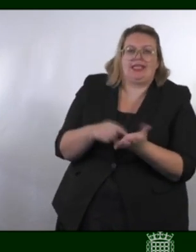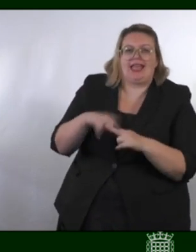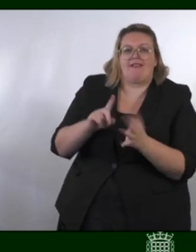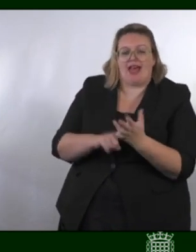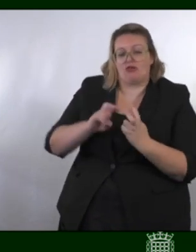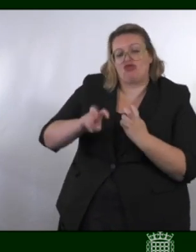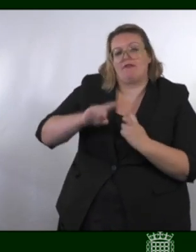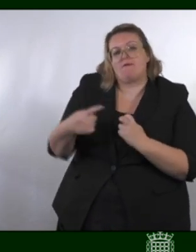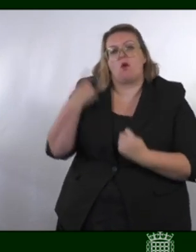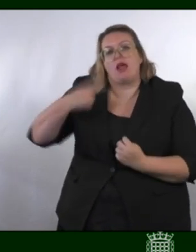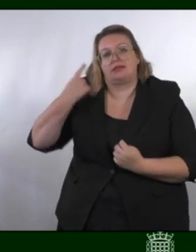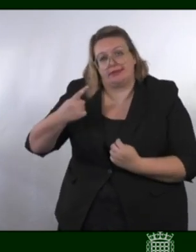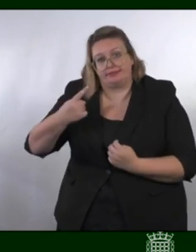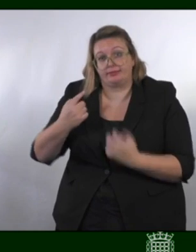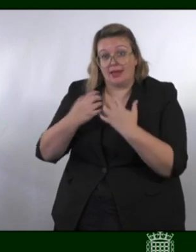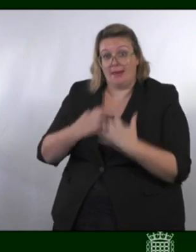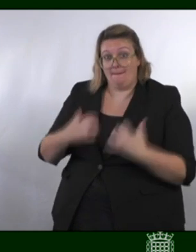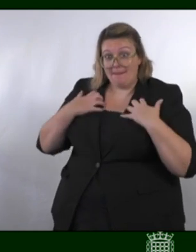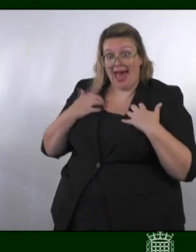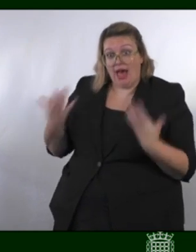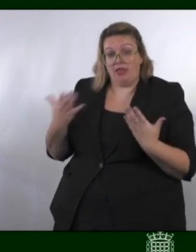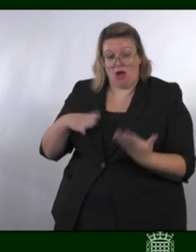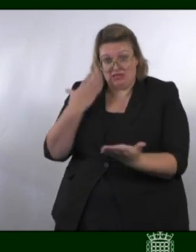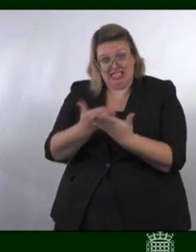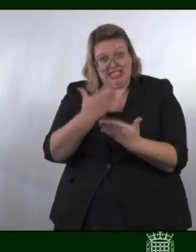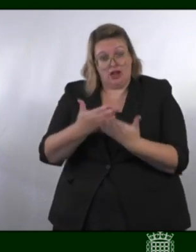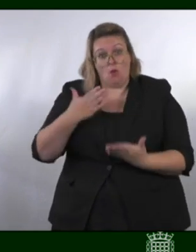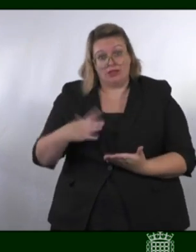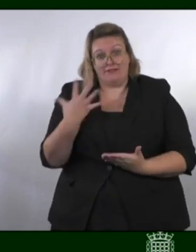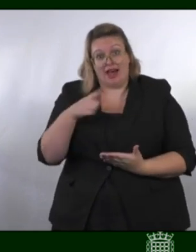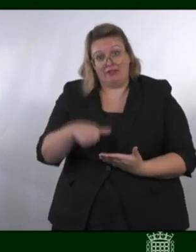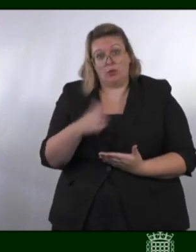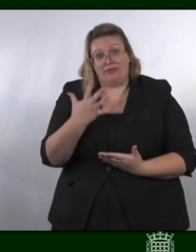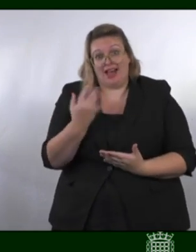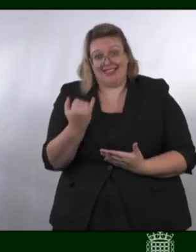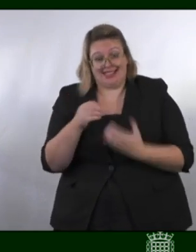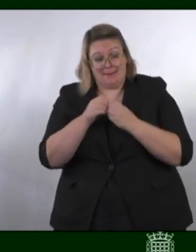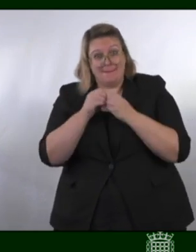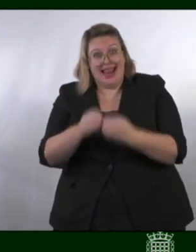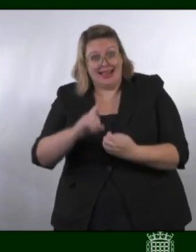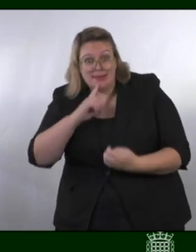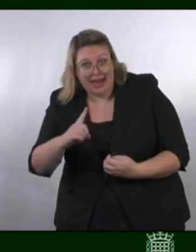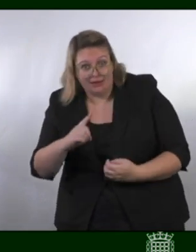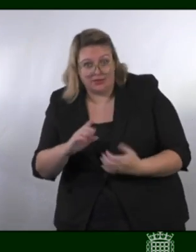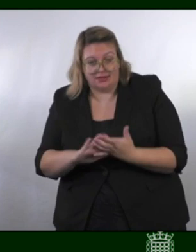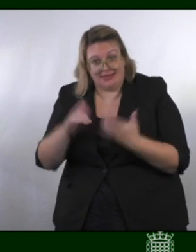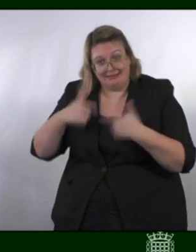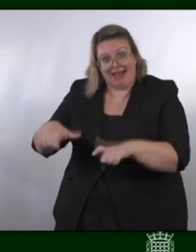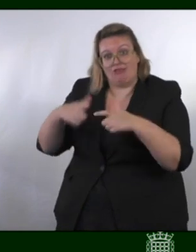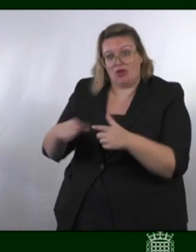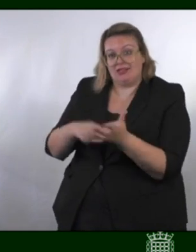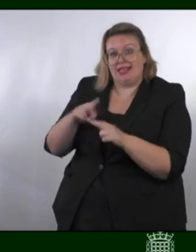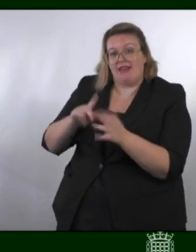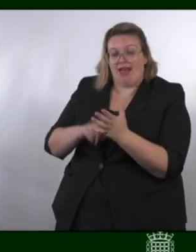is demanding an eye-watering £5.65 billion to keep TfL running for the next 18